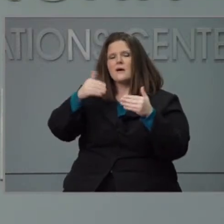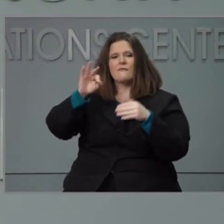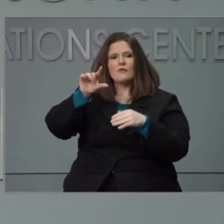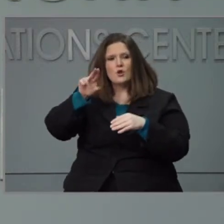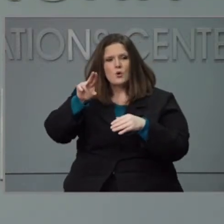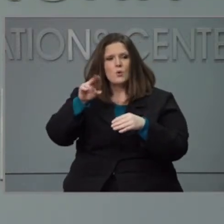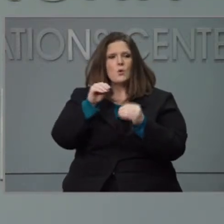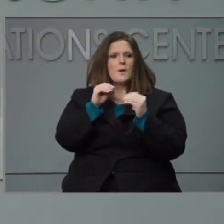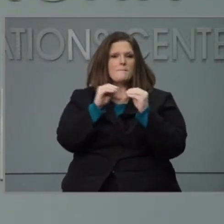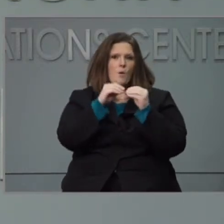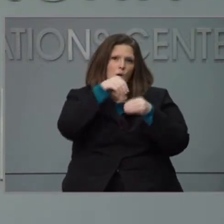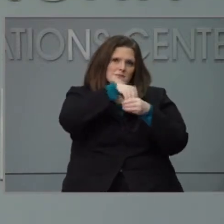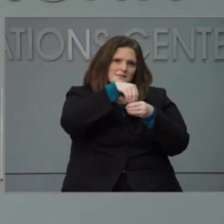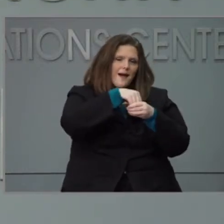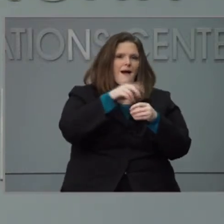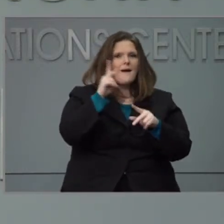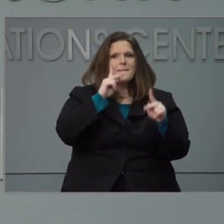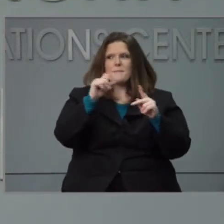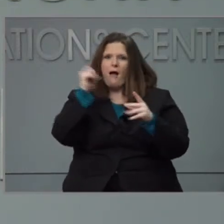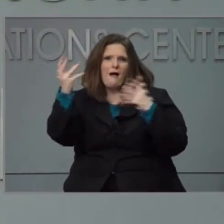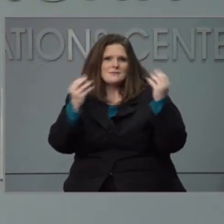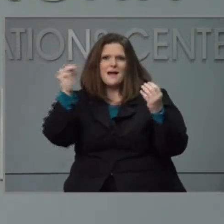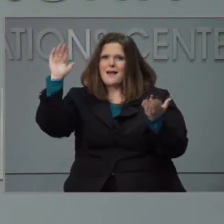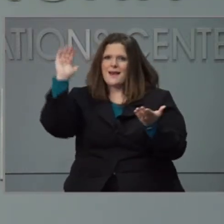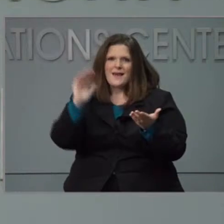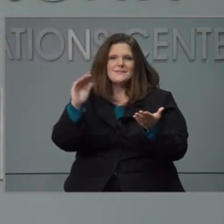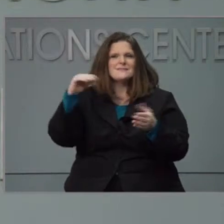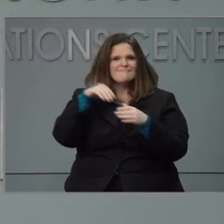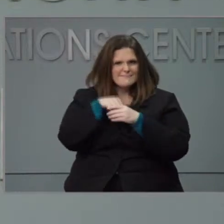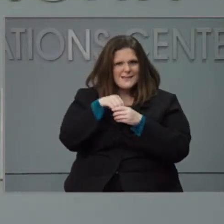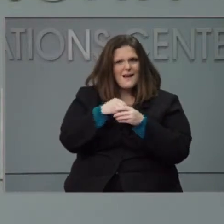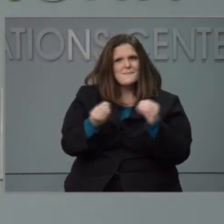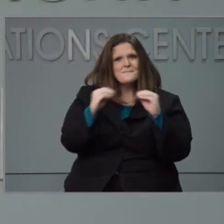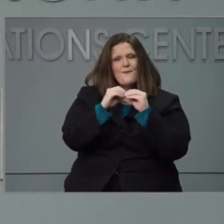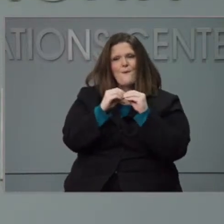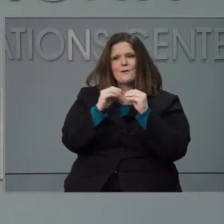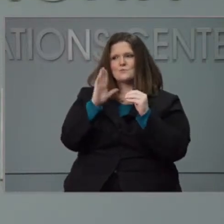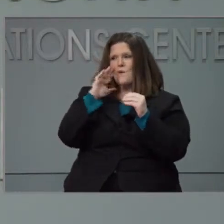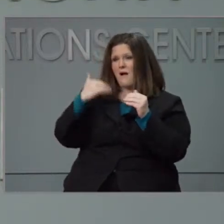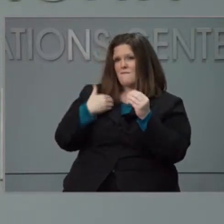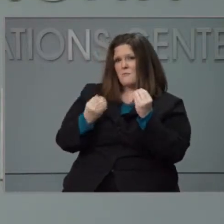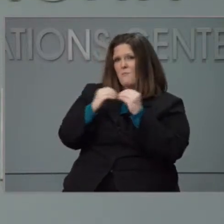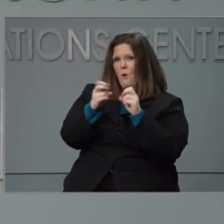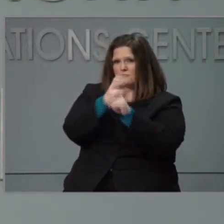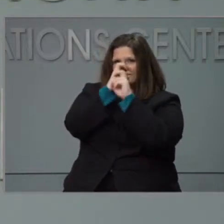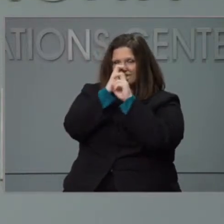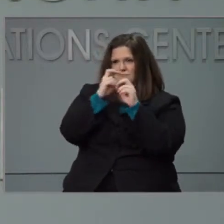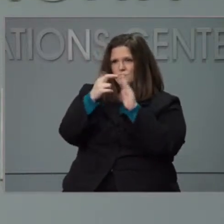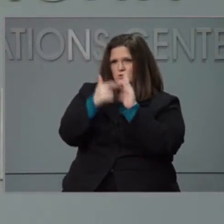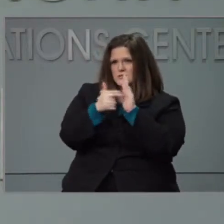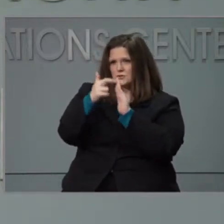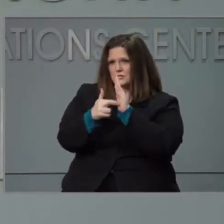certain metric y'all are looking at now in terms of further tightening restrictions.